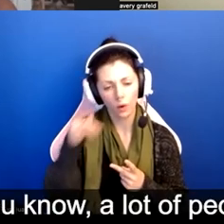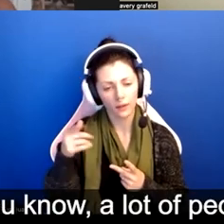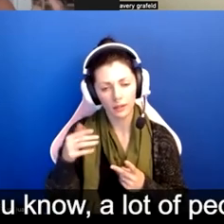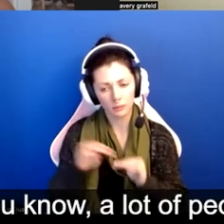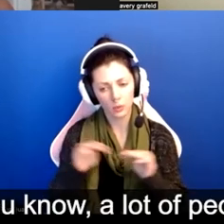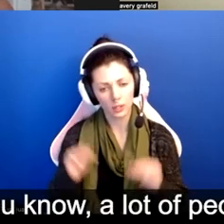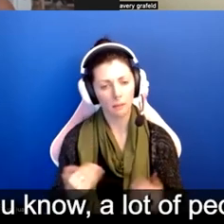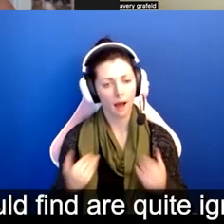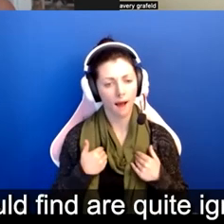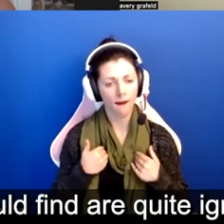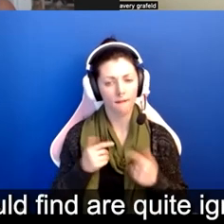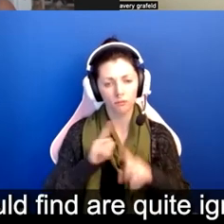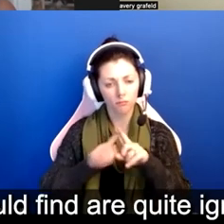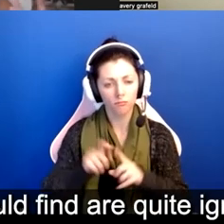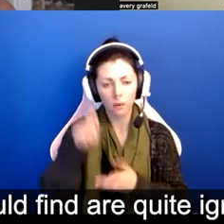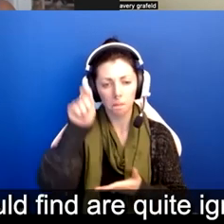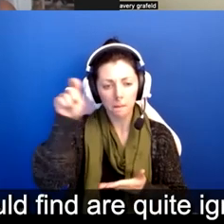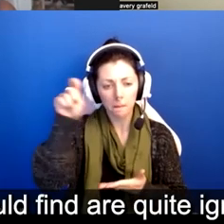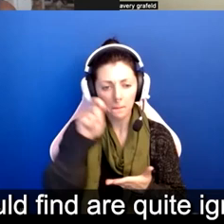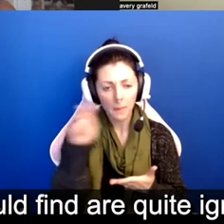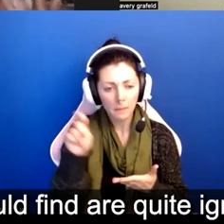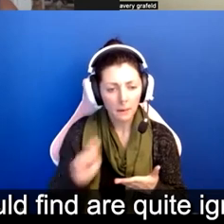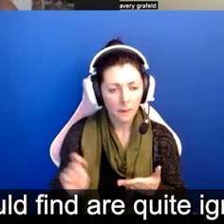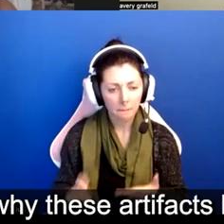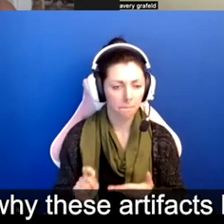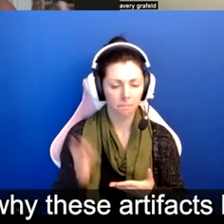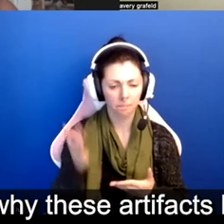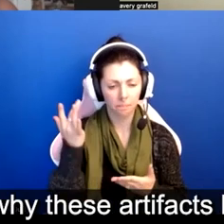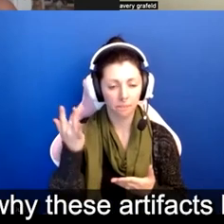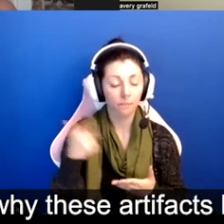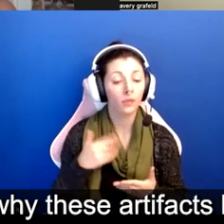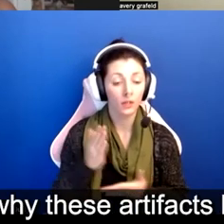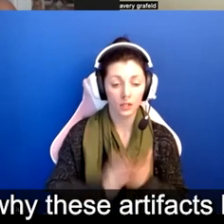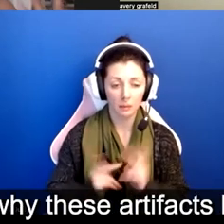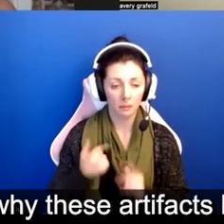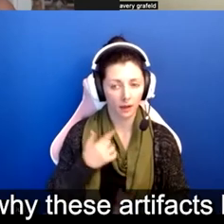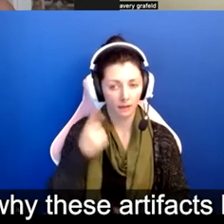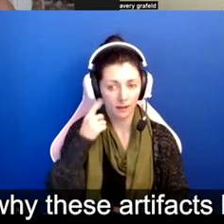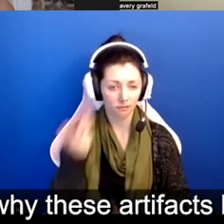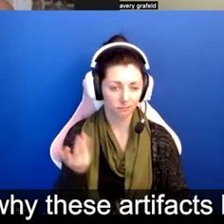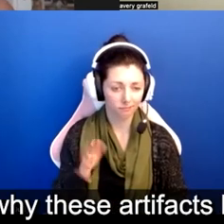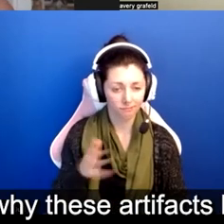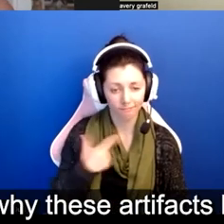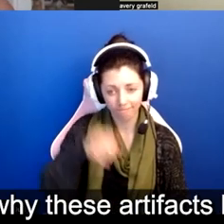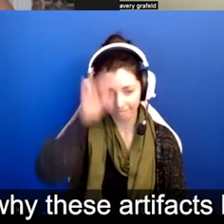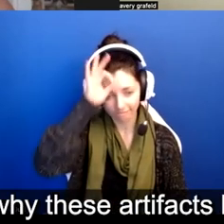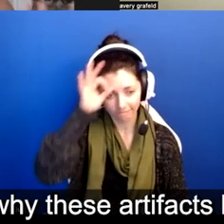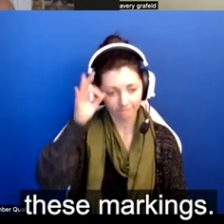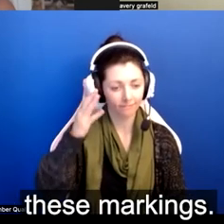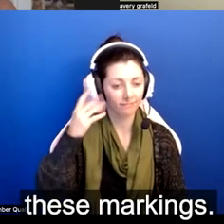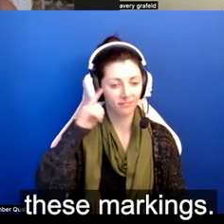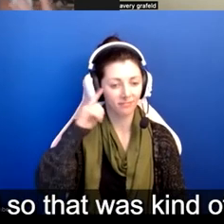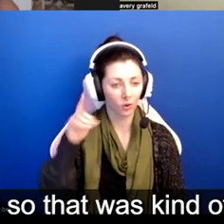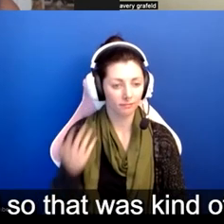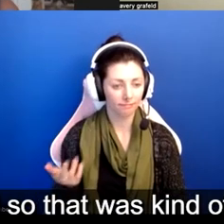of people I would find are quite ignorant of why these artifacts have